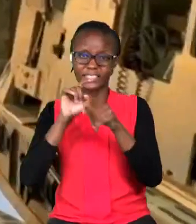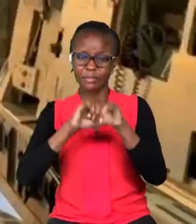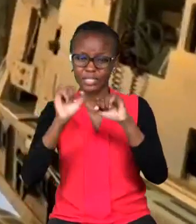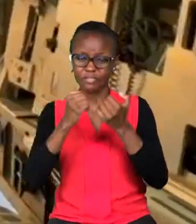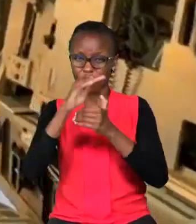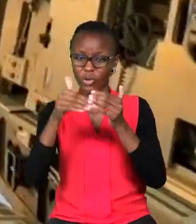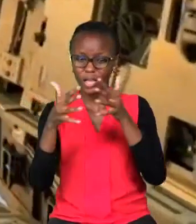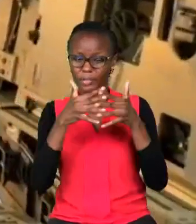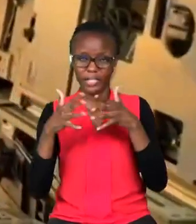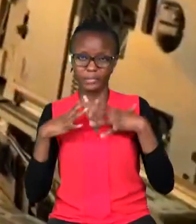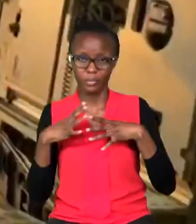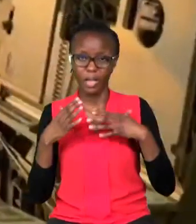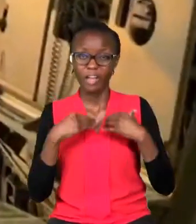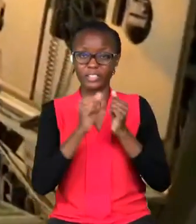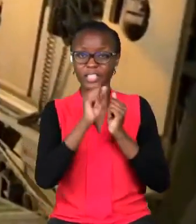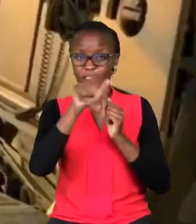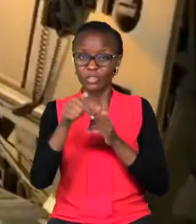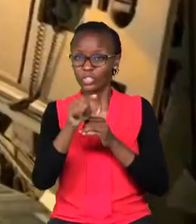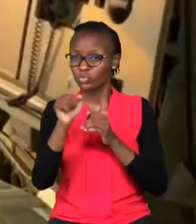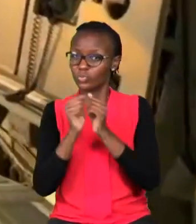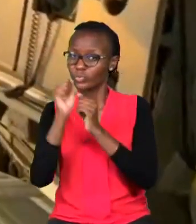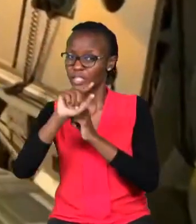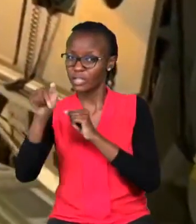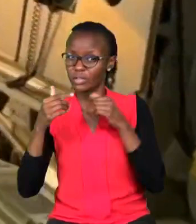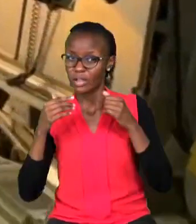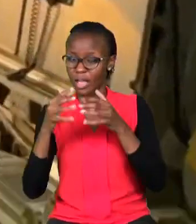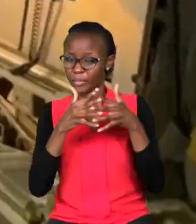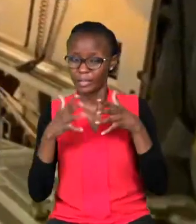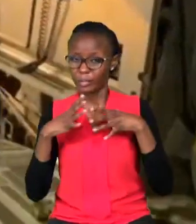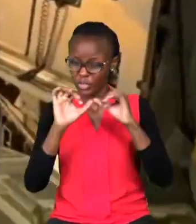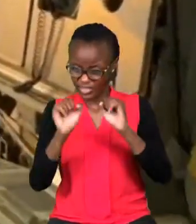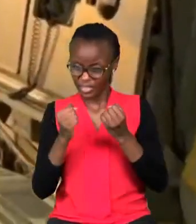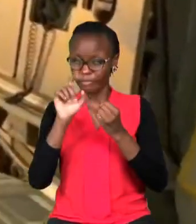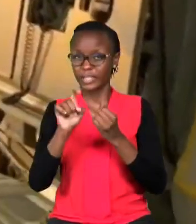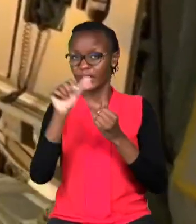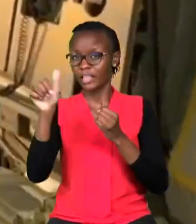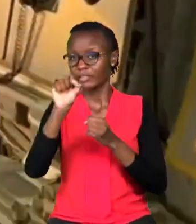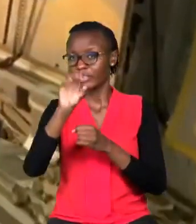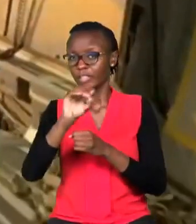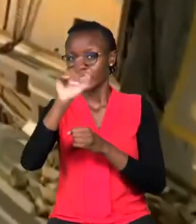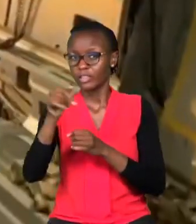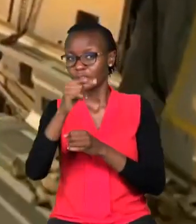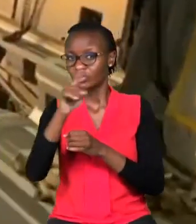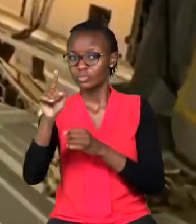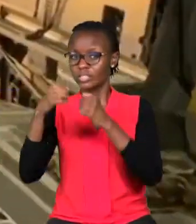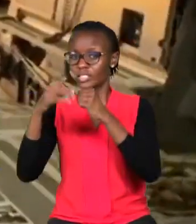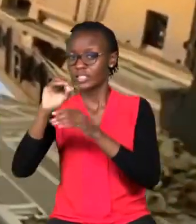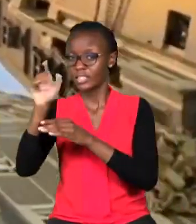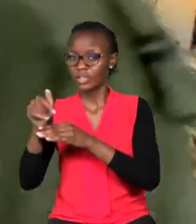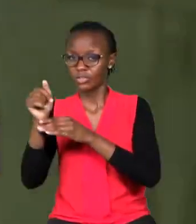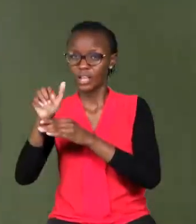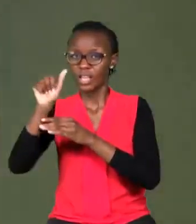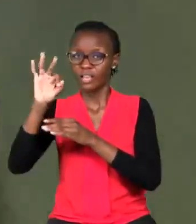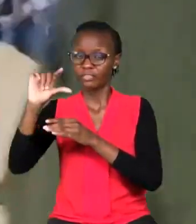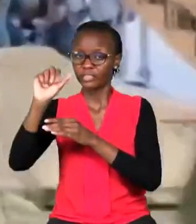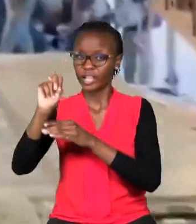says between 10,000 and 15,000 Americans needed to be evacuated, along with 50,000 to 65,000 Afghans, such as